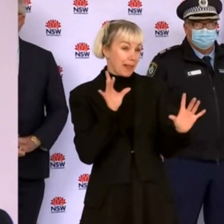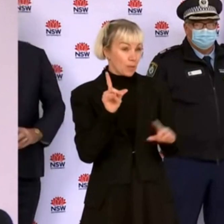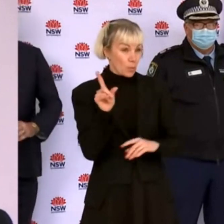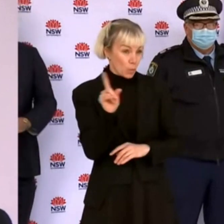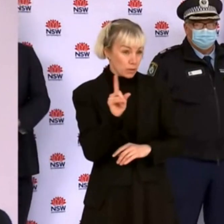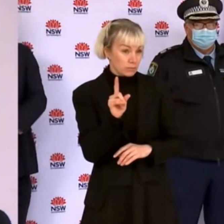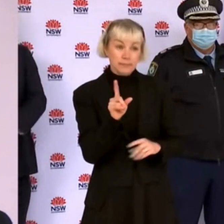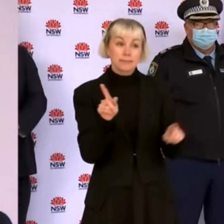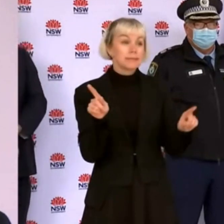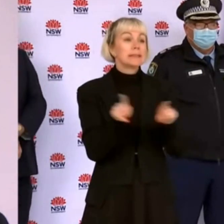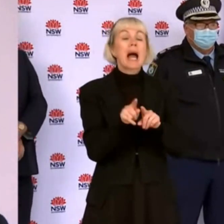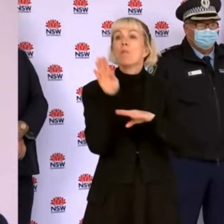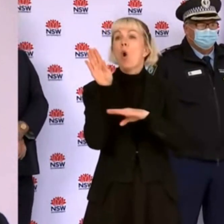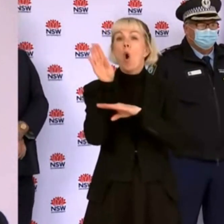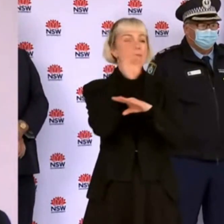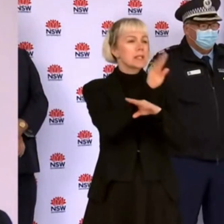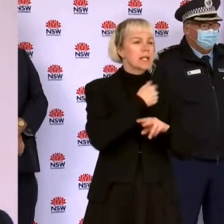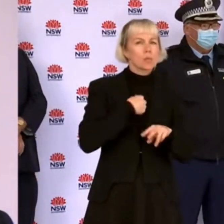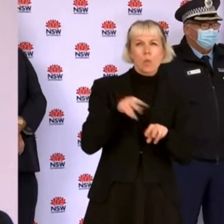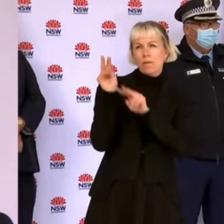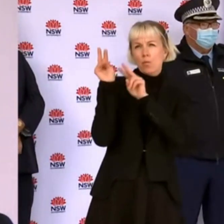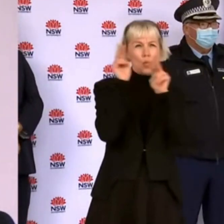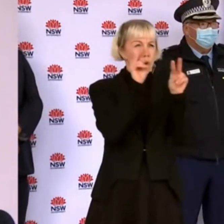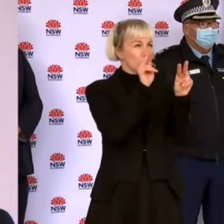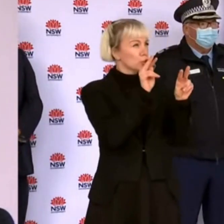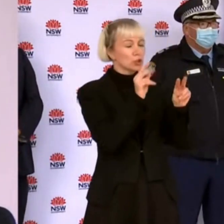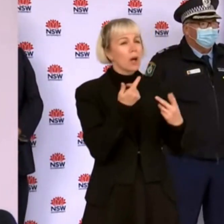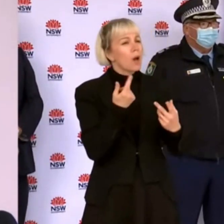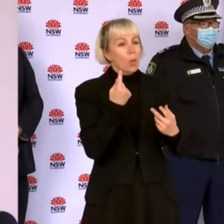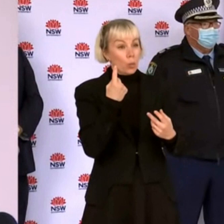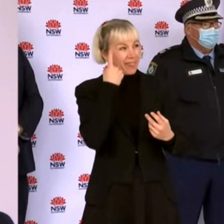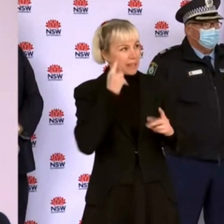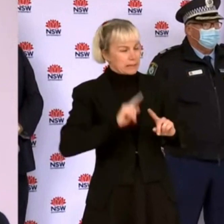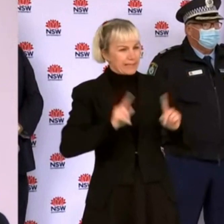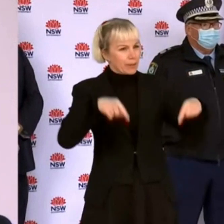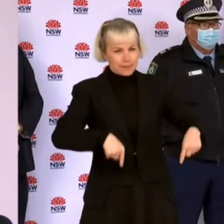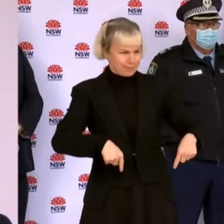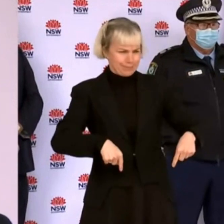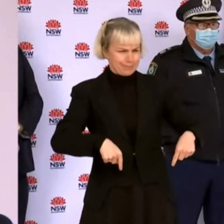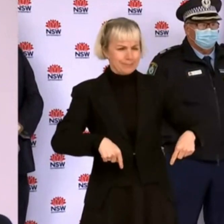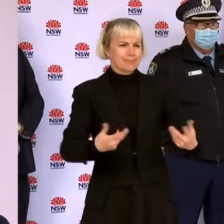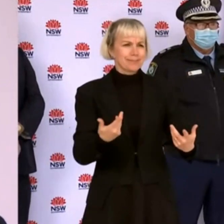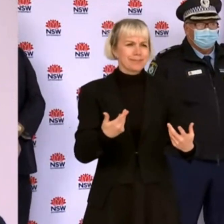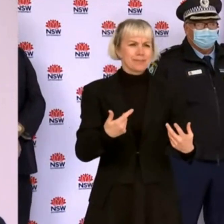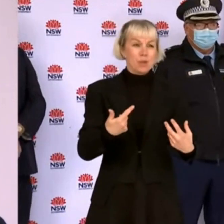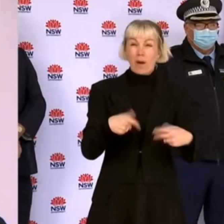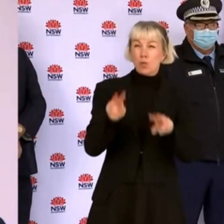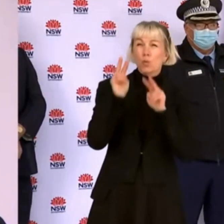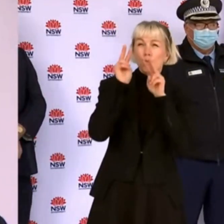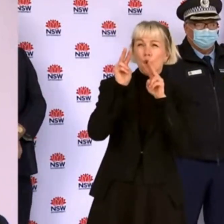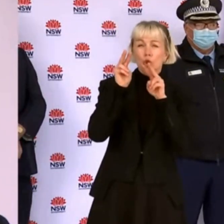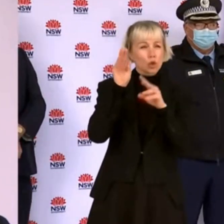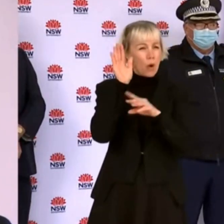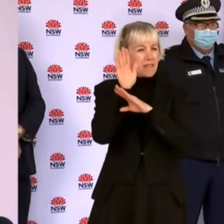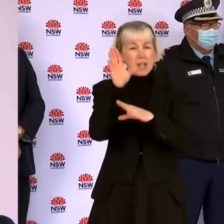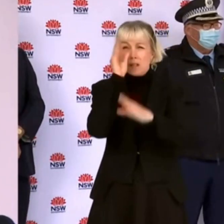other place on the world, and we can't pretend we're different in New South Wales or Australia, is that you can't live with the Delta variant